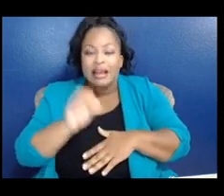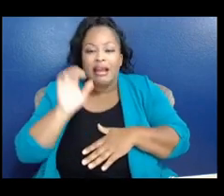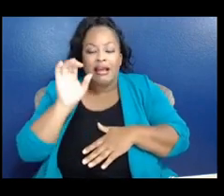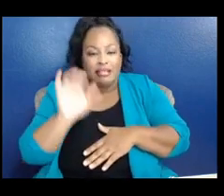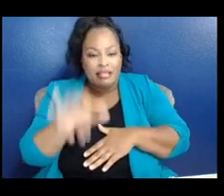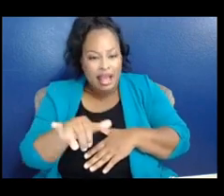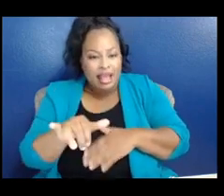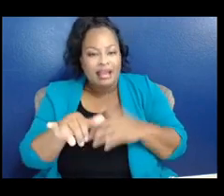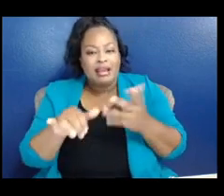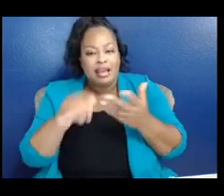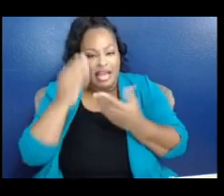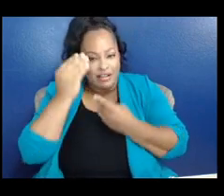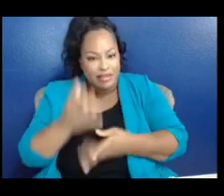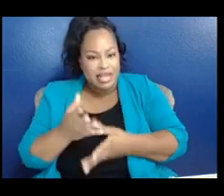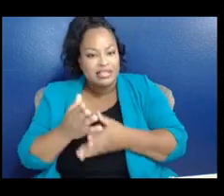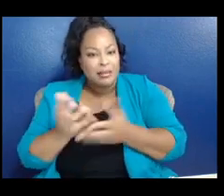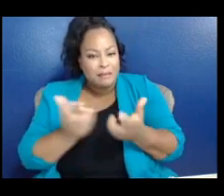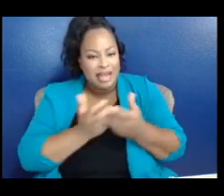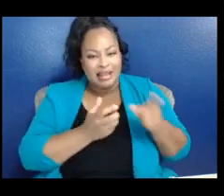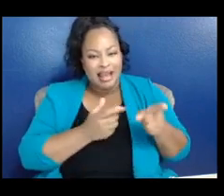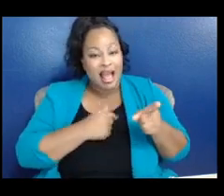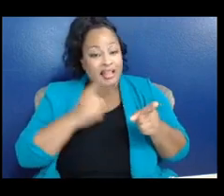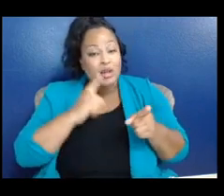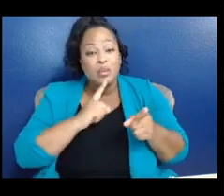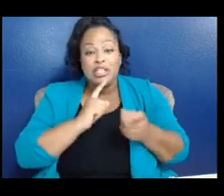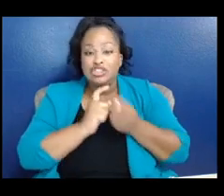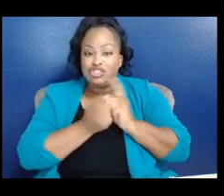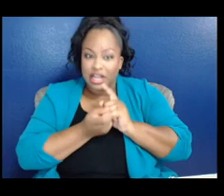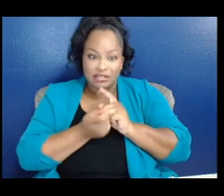this information sits in. I think it's a huge game changer.